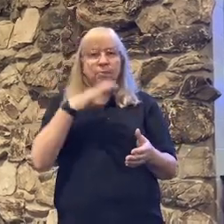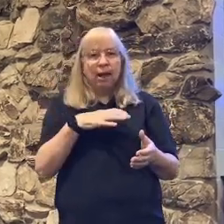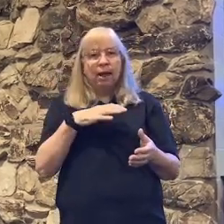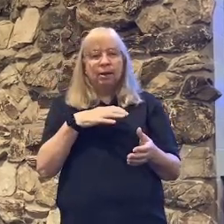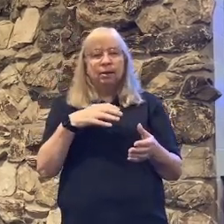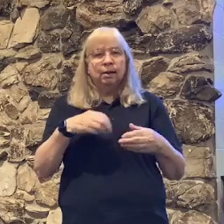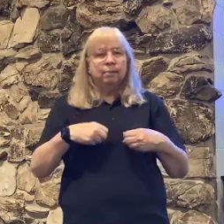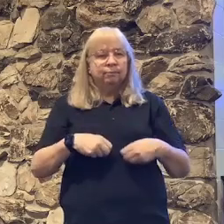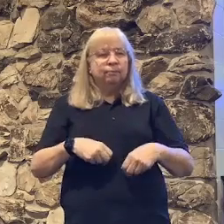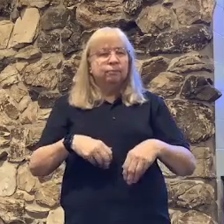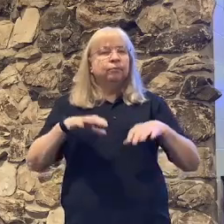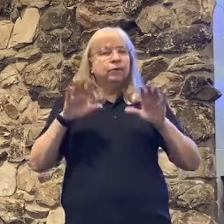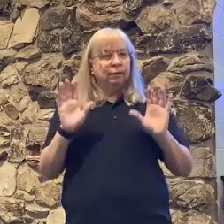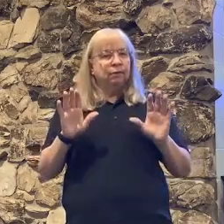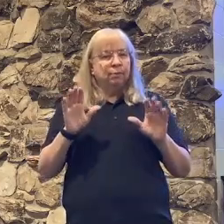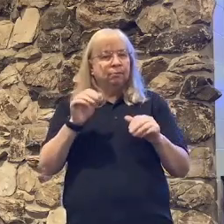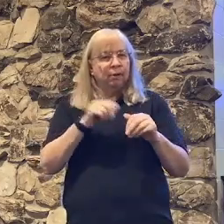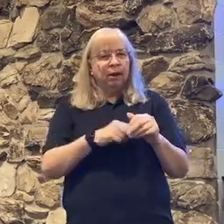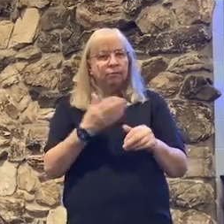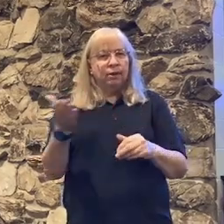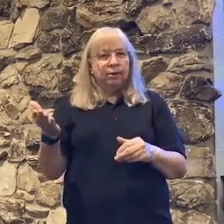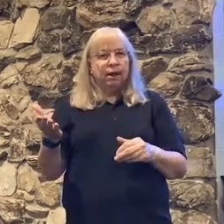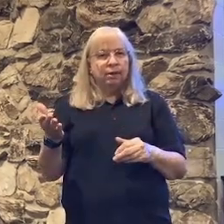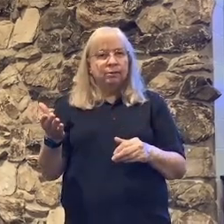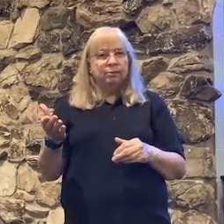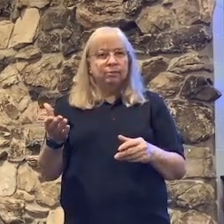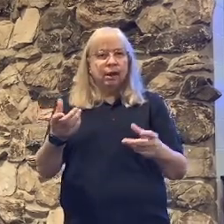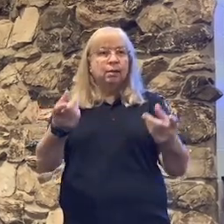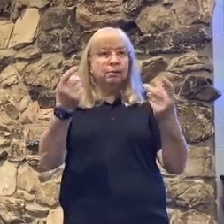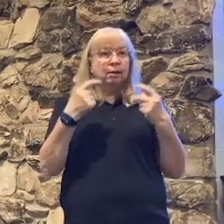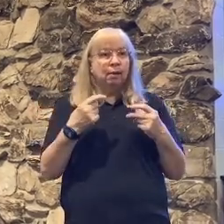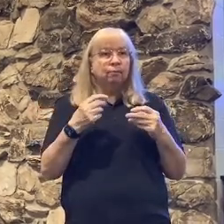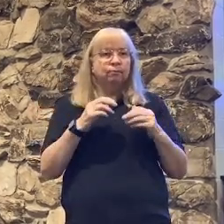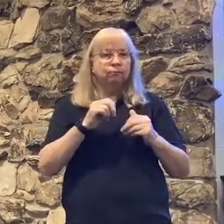up everything and come follow me?